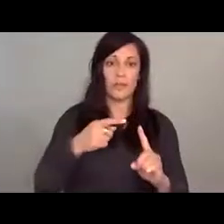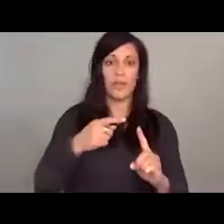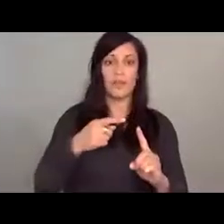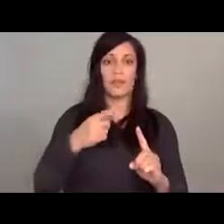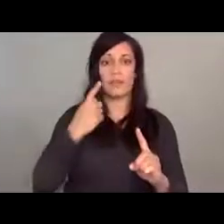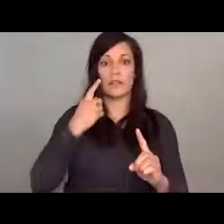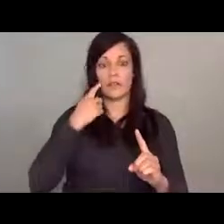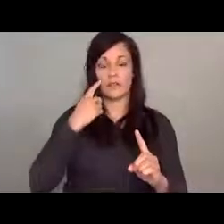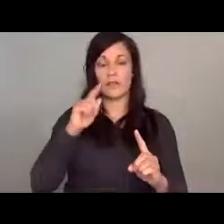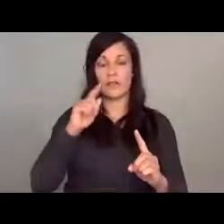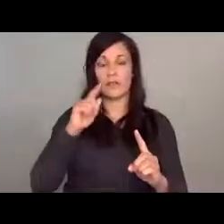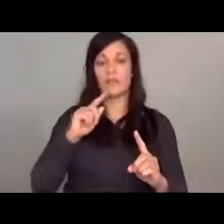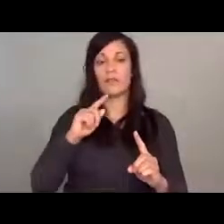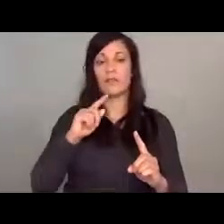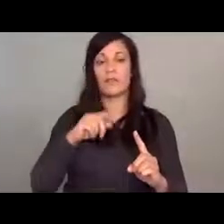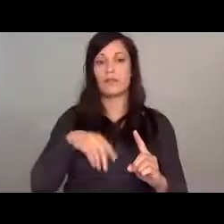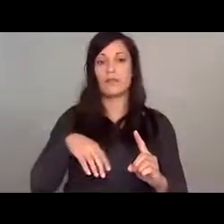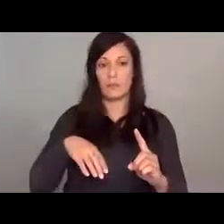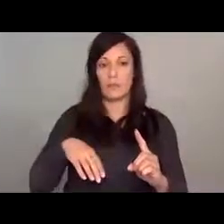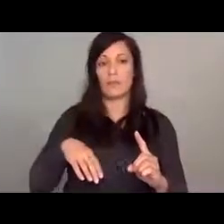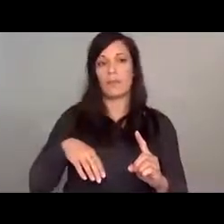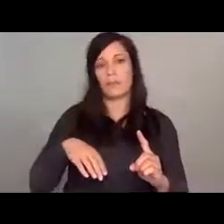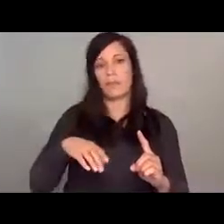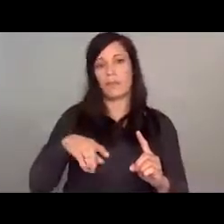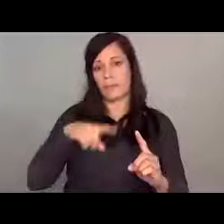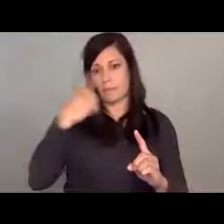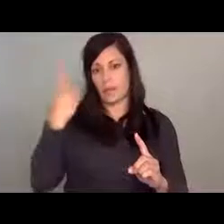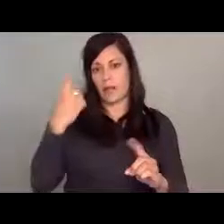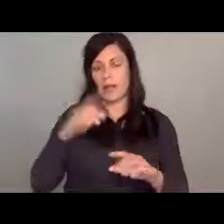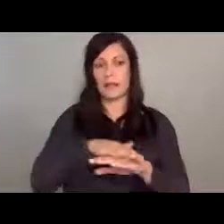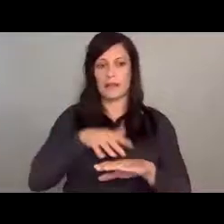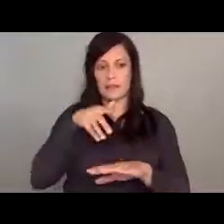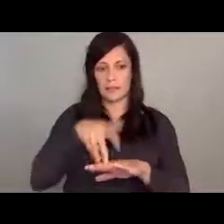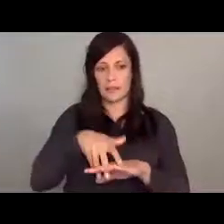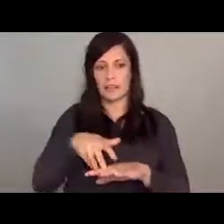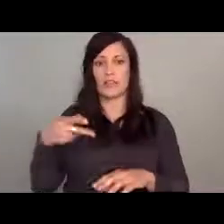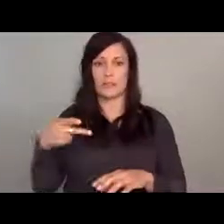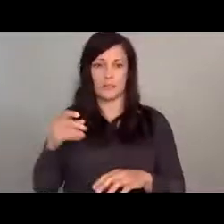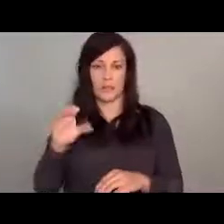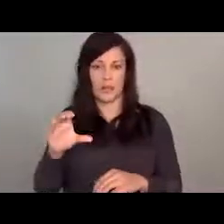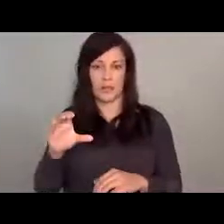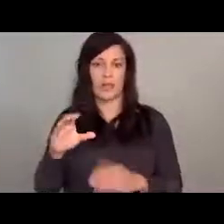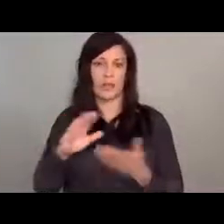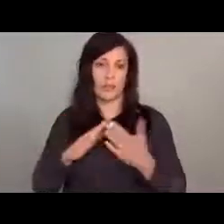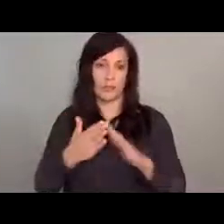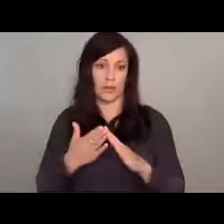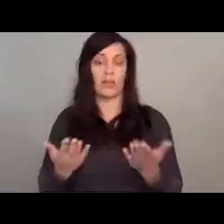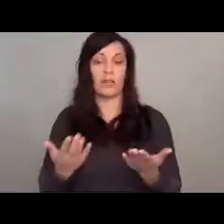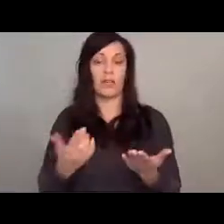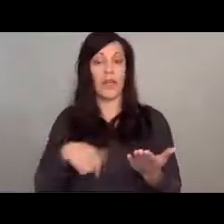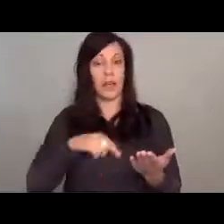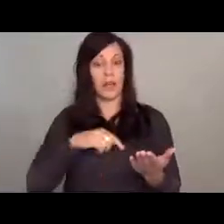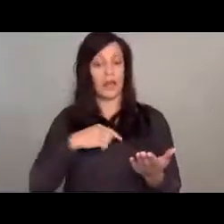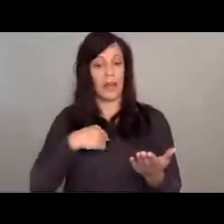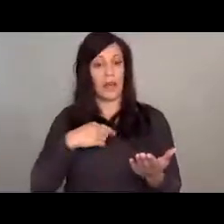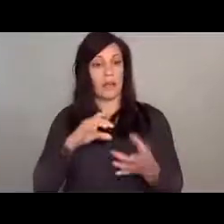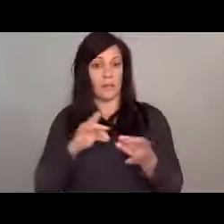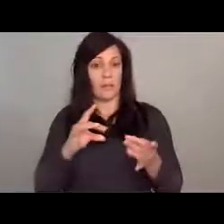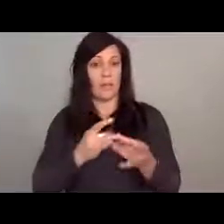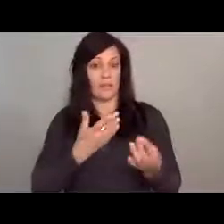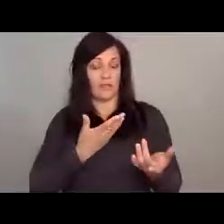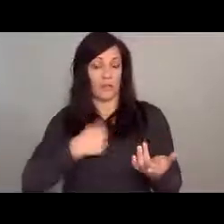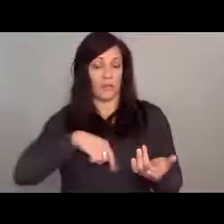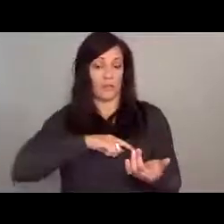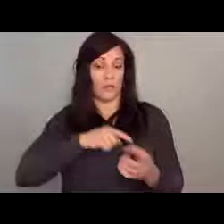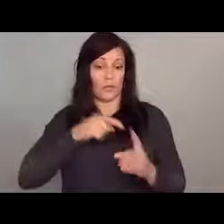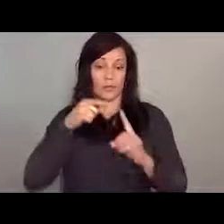and programming to Black, Indigenous, and people of color communities. Well, I did mention that our organization mainly works